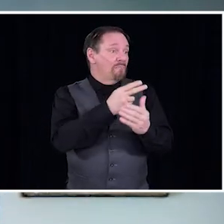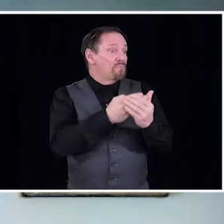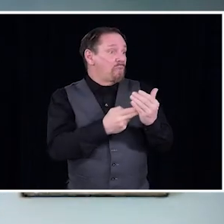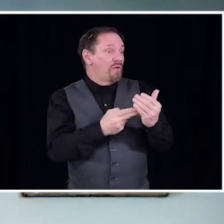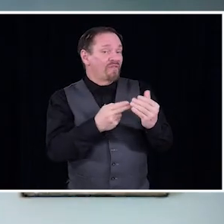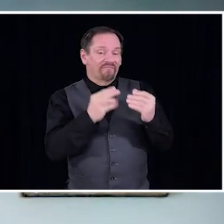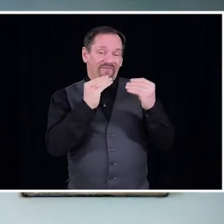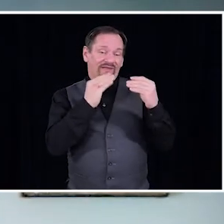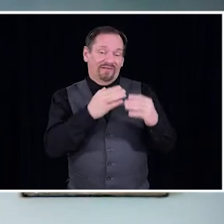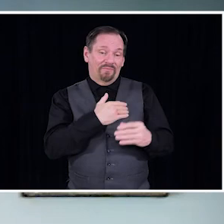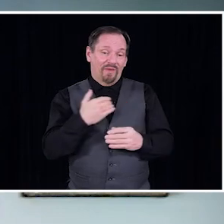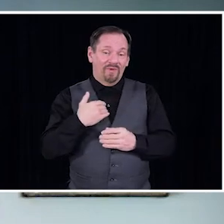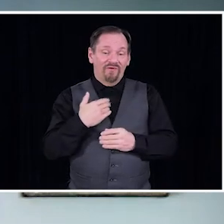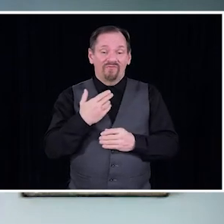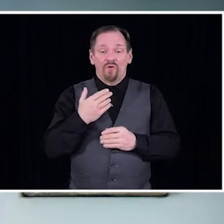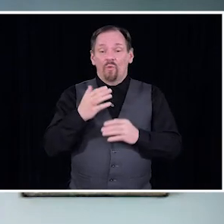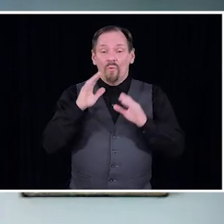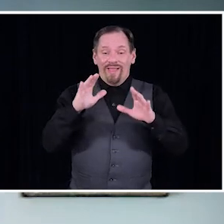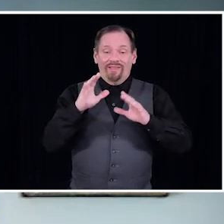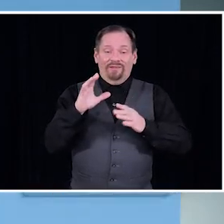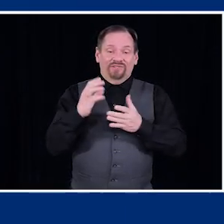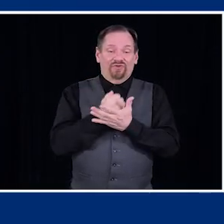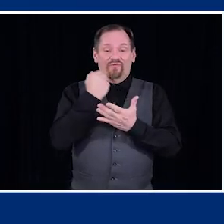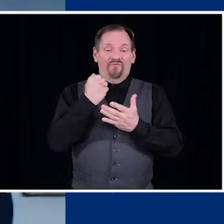for these very well-deserved awards.